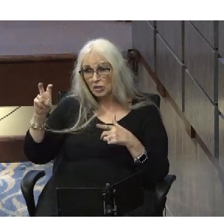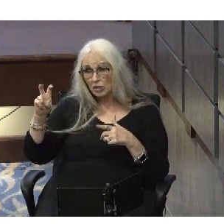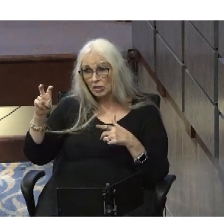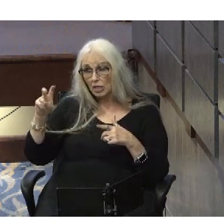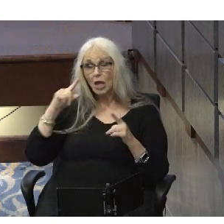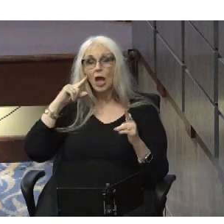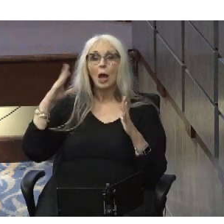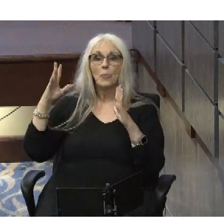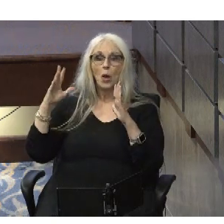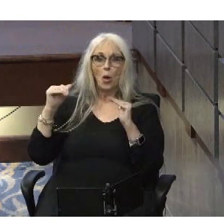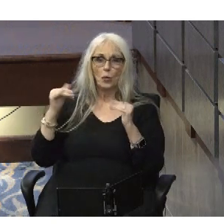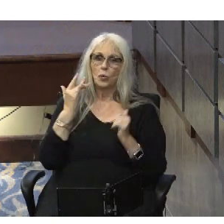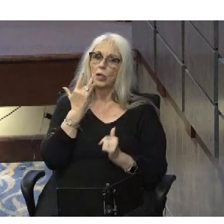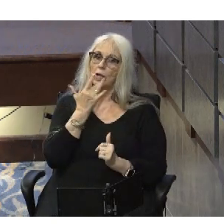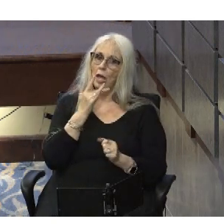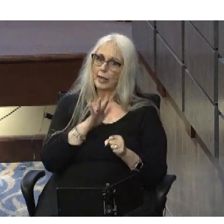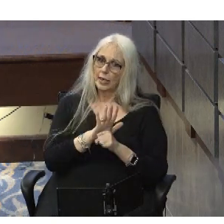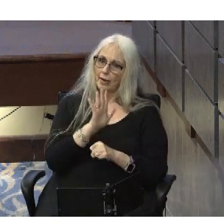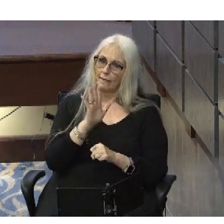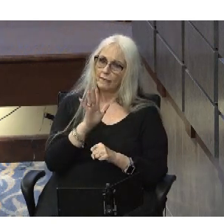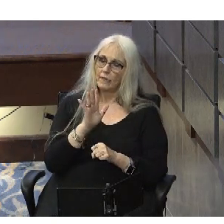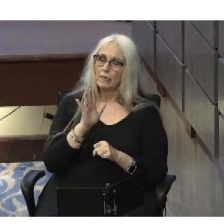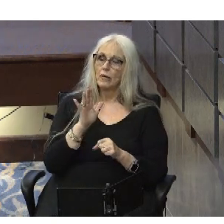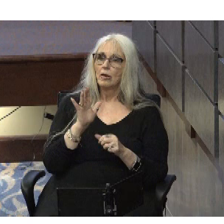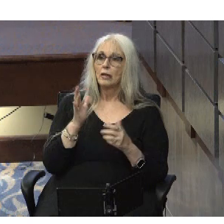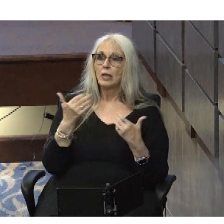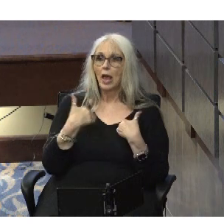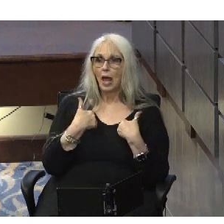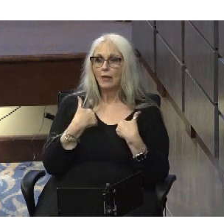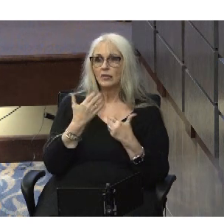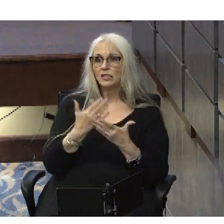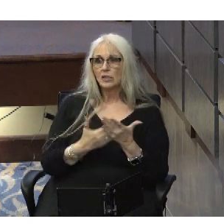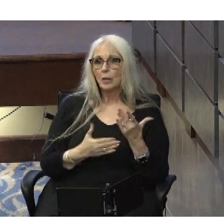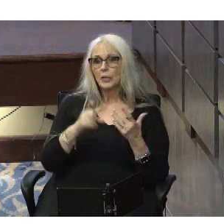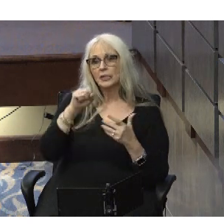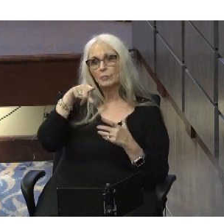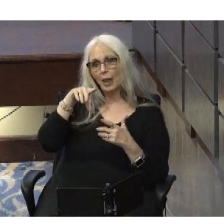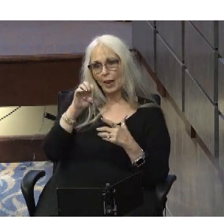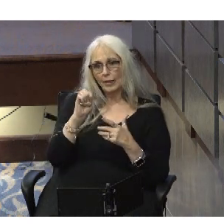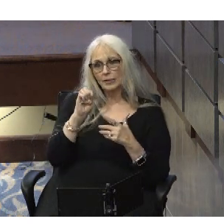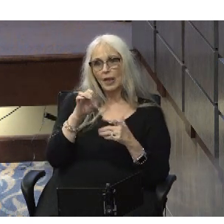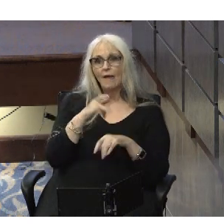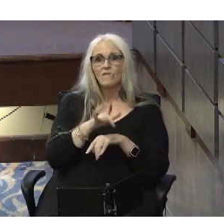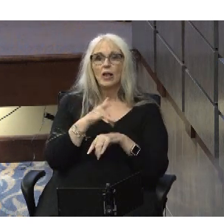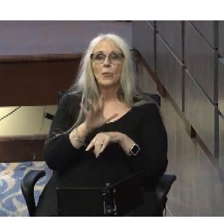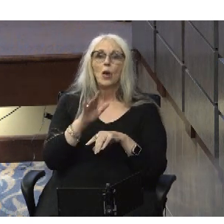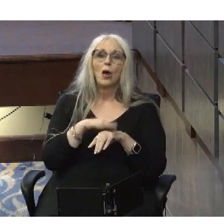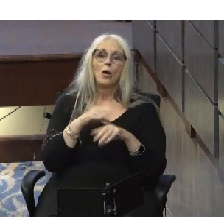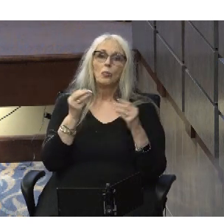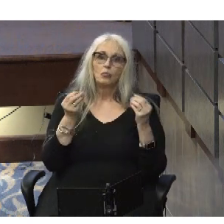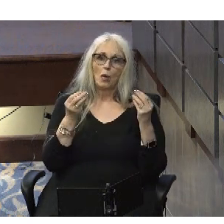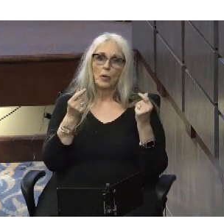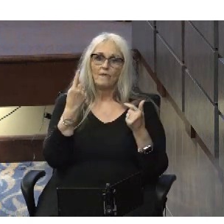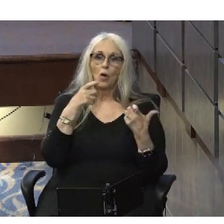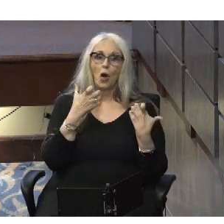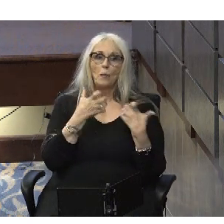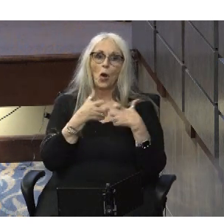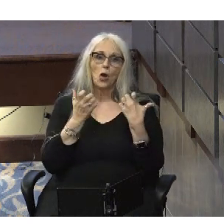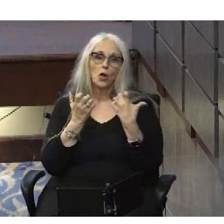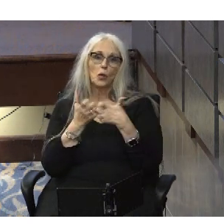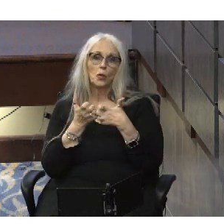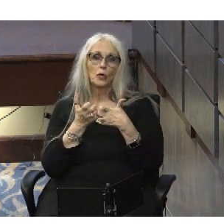hope we'll be fortunate enough, for instance, to have some of the spaces available on our property for partnering and